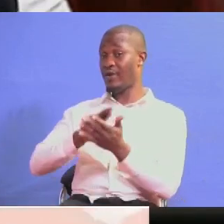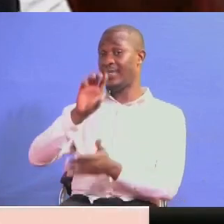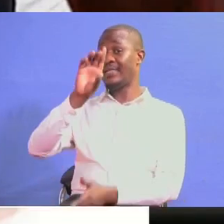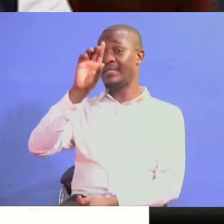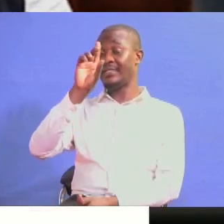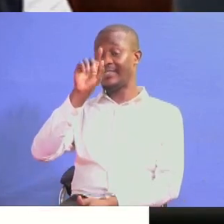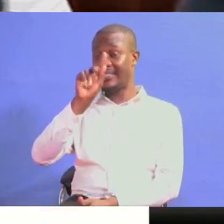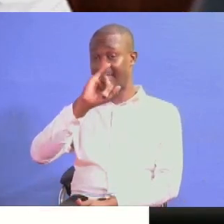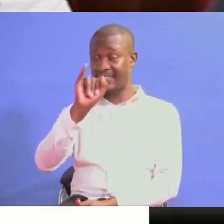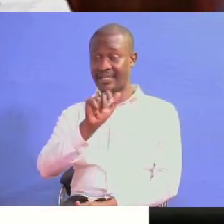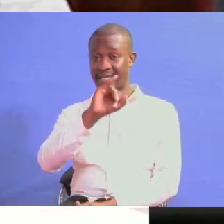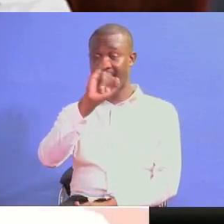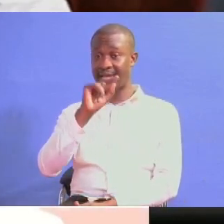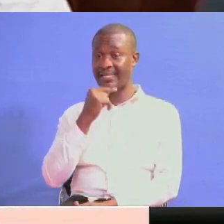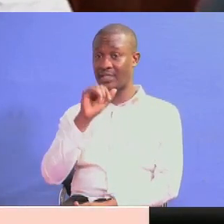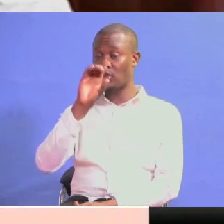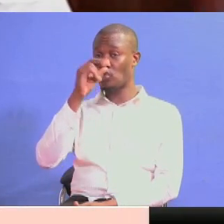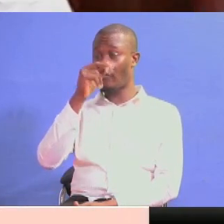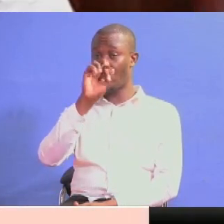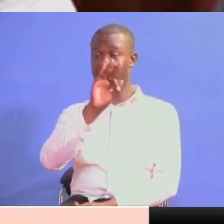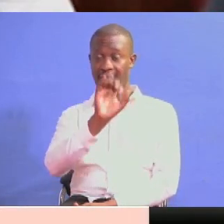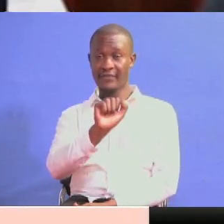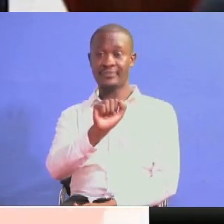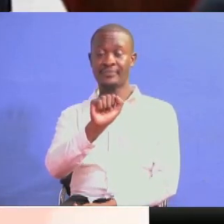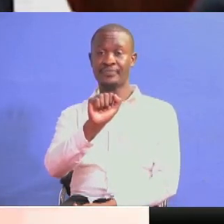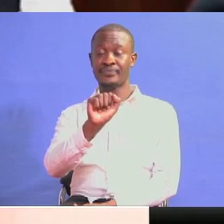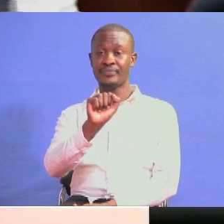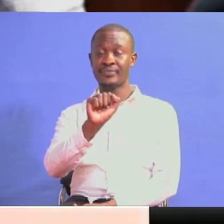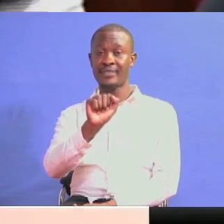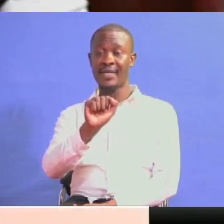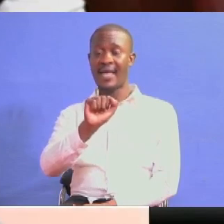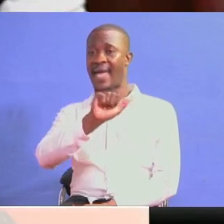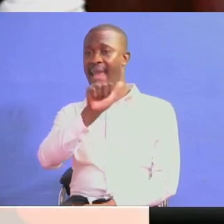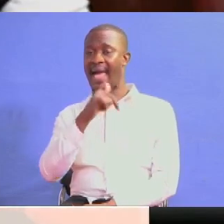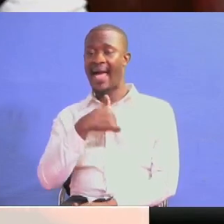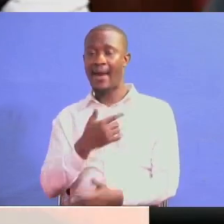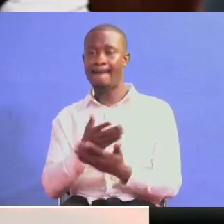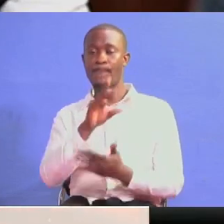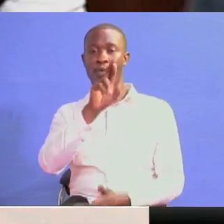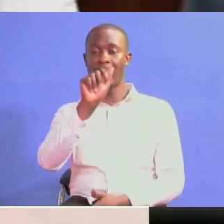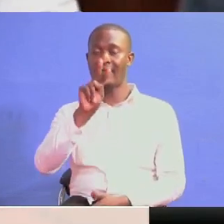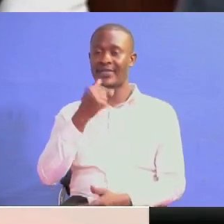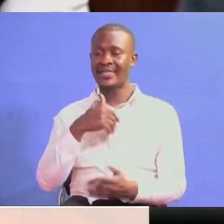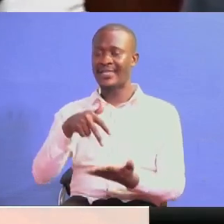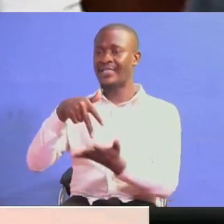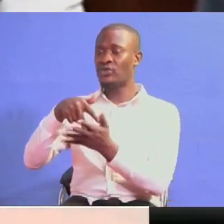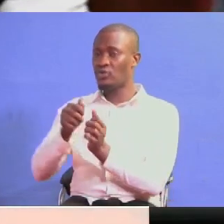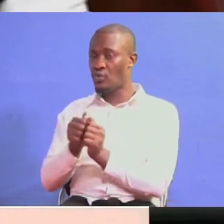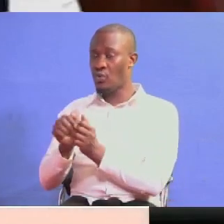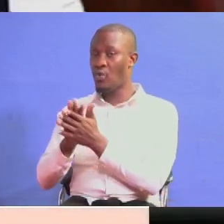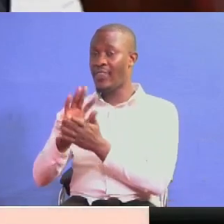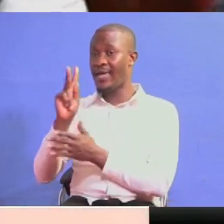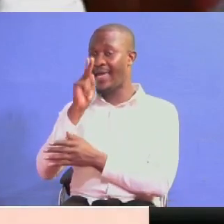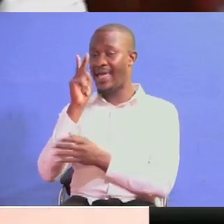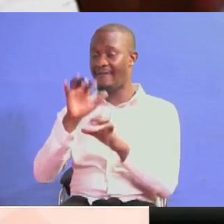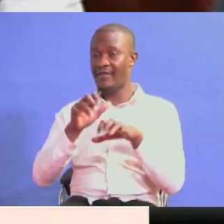Kajwang, the Honorable Yusuf Farah, the Honorable Catherine Omanyo, and the Honorable Robert Mbui stood with the Kenyan farmers